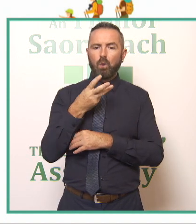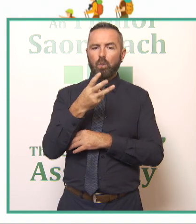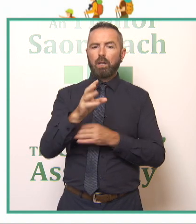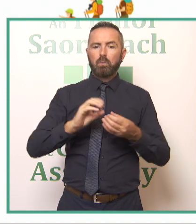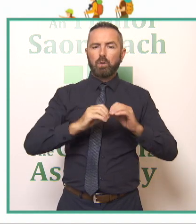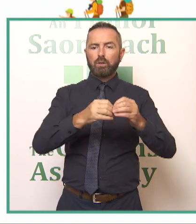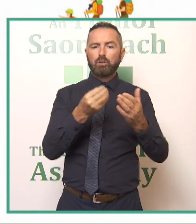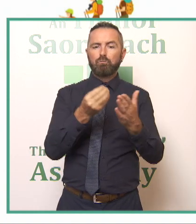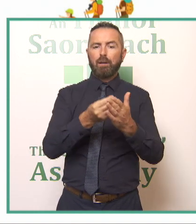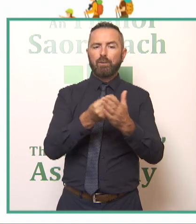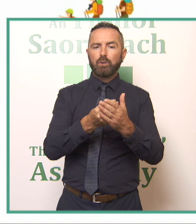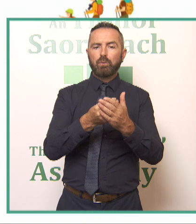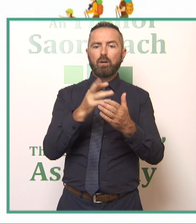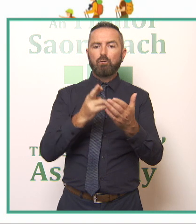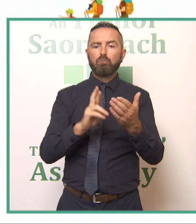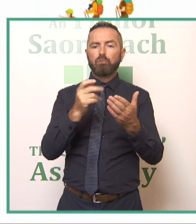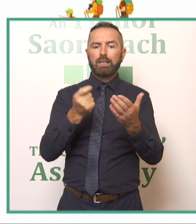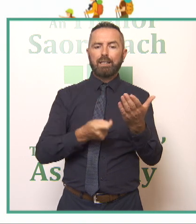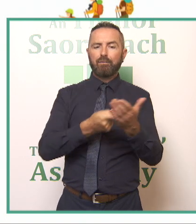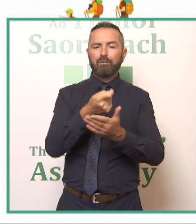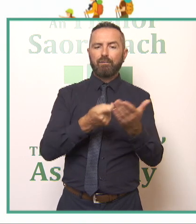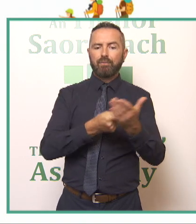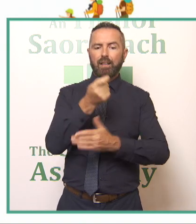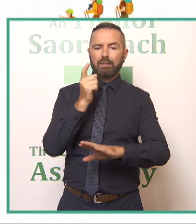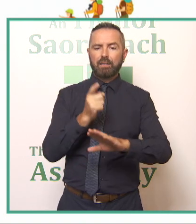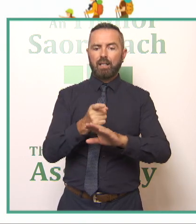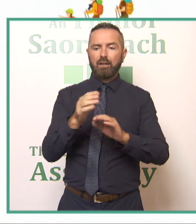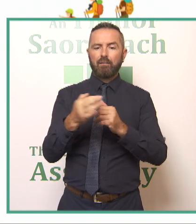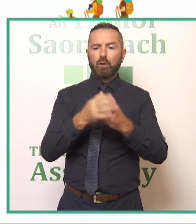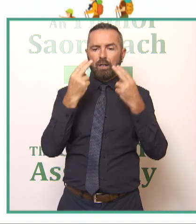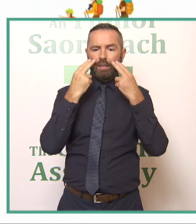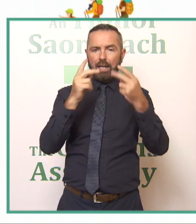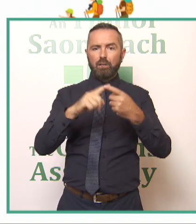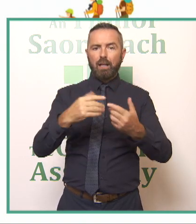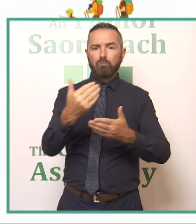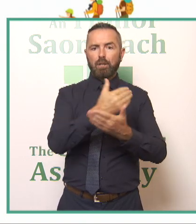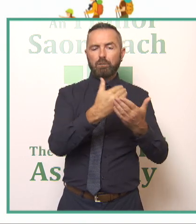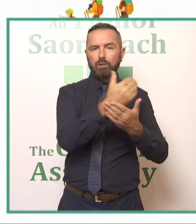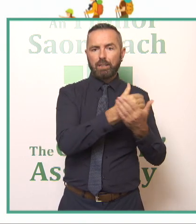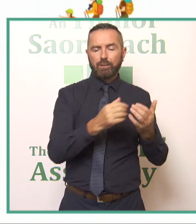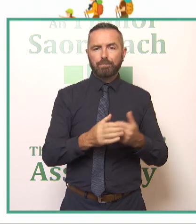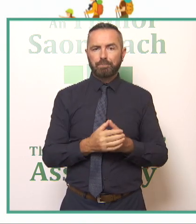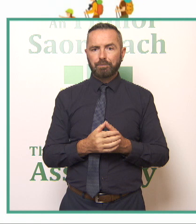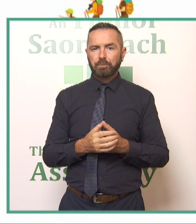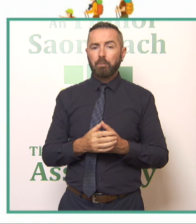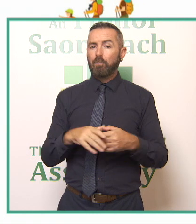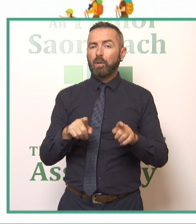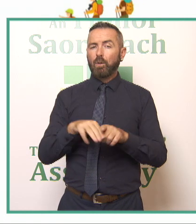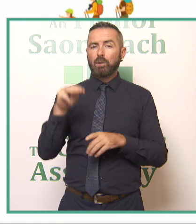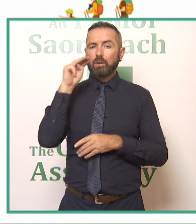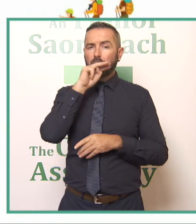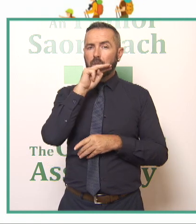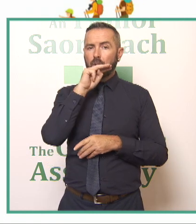revenue streams to reinvest in these areas in terms of nature restoration and recreation. And it's also very important